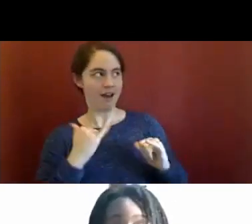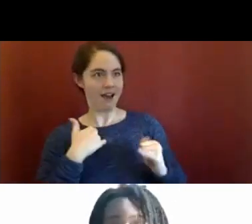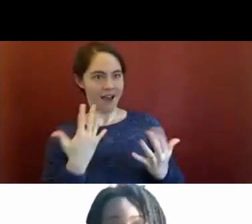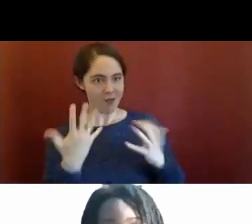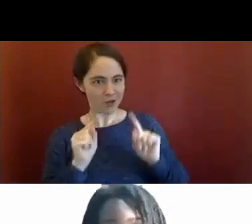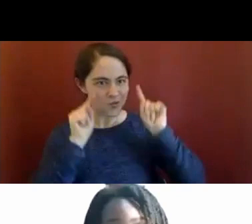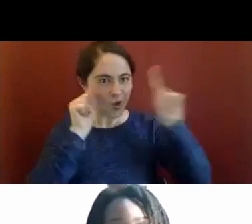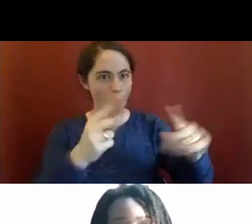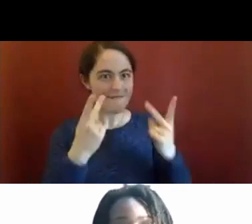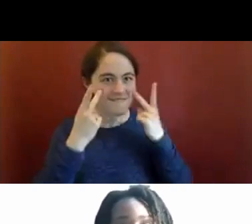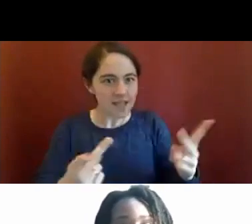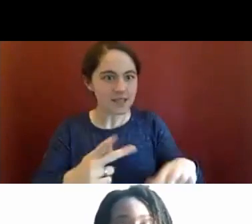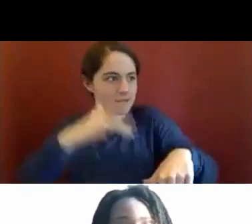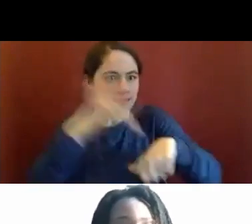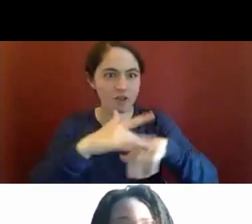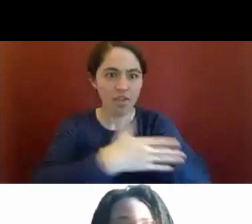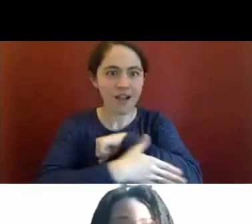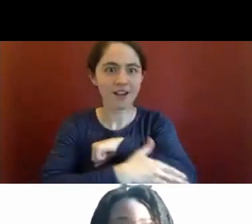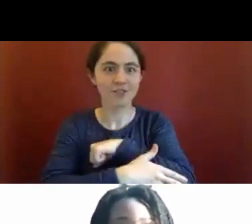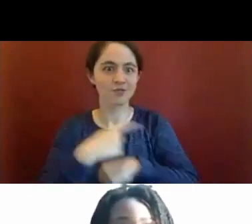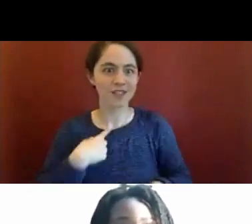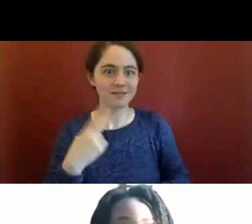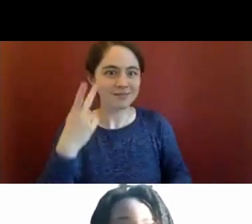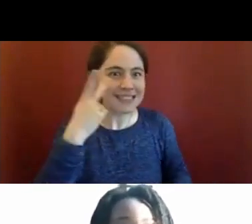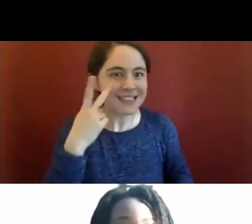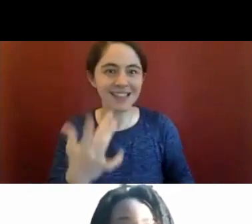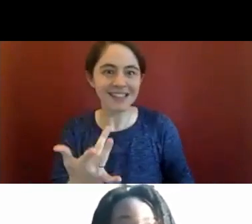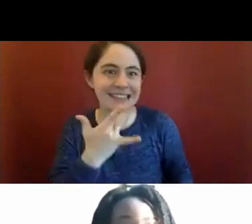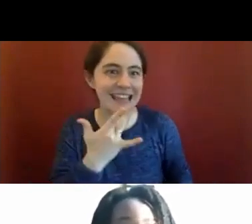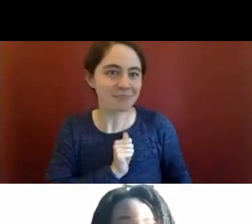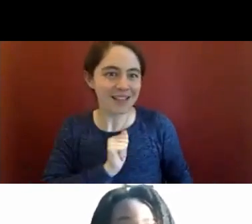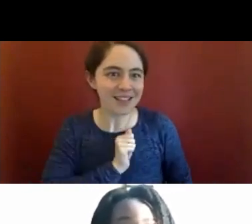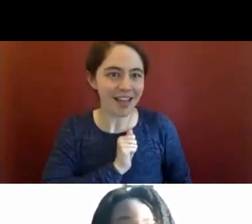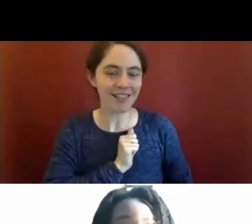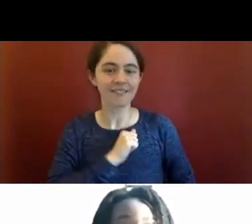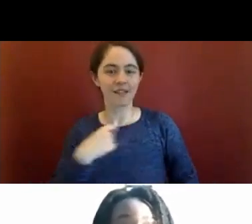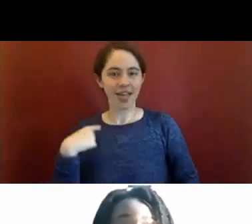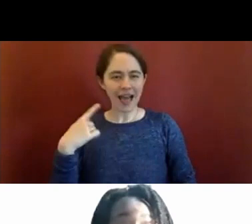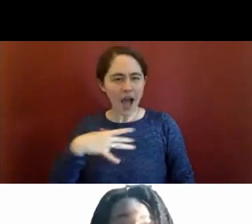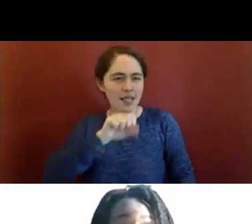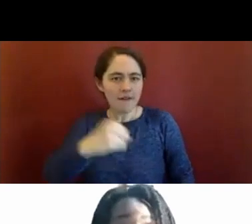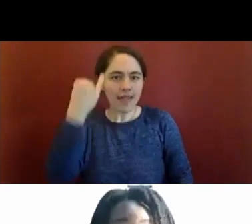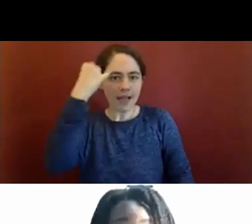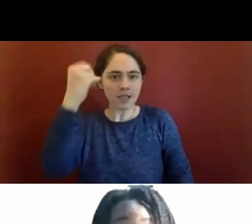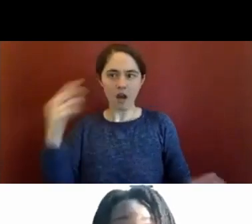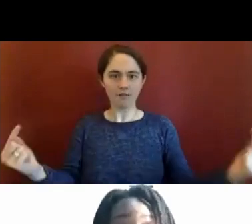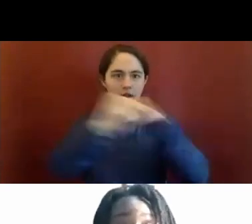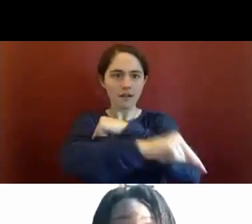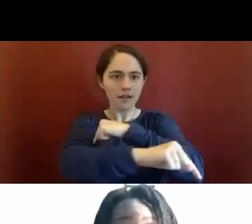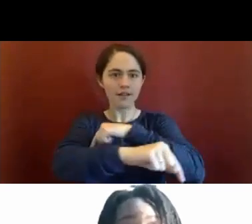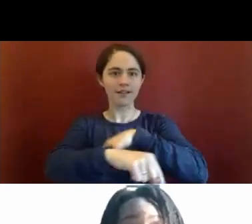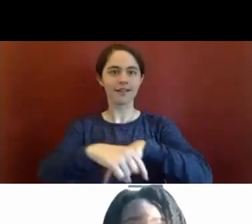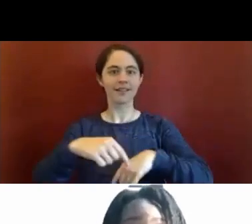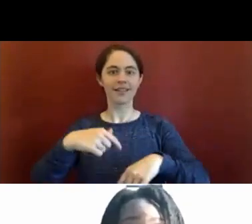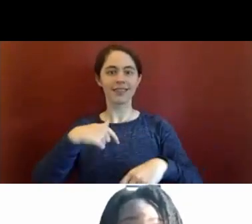or, you know, across the United States. I think that is very important too into the teaching and learning. It's like, how